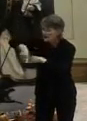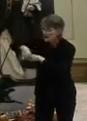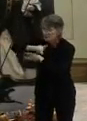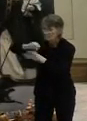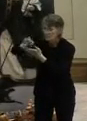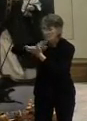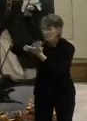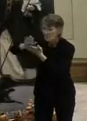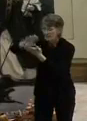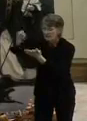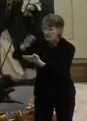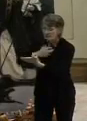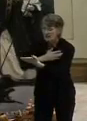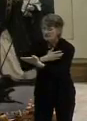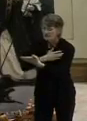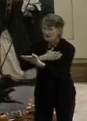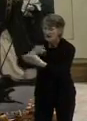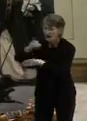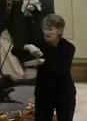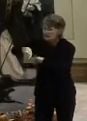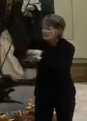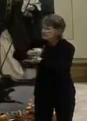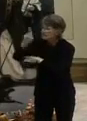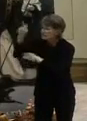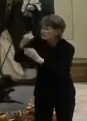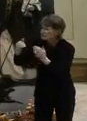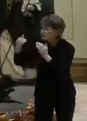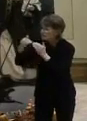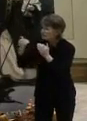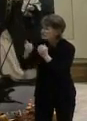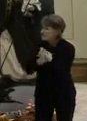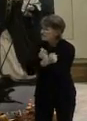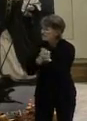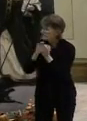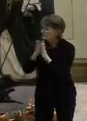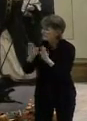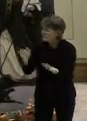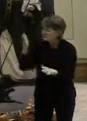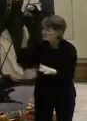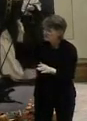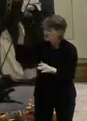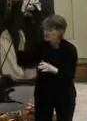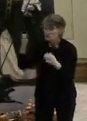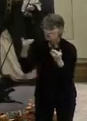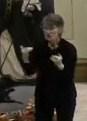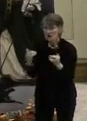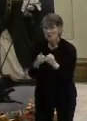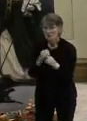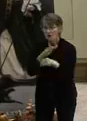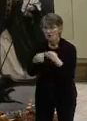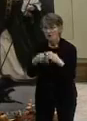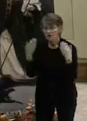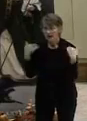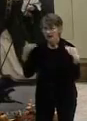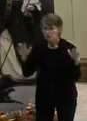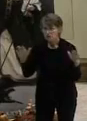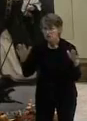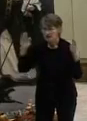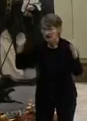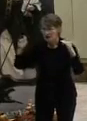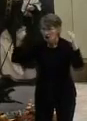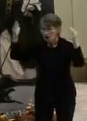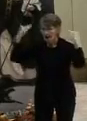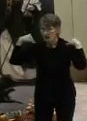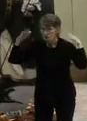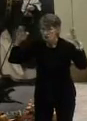and grace, a kingdom of justice, love, and peace. And so, with angels and archangels, with thrones and